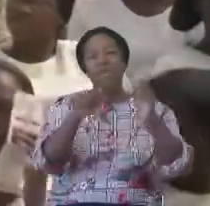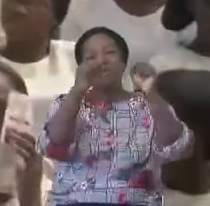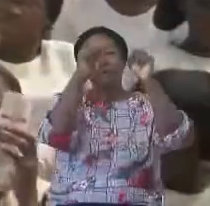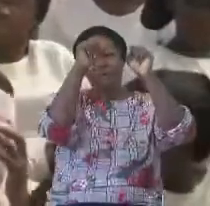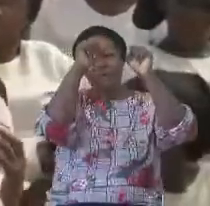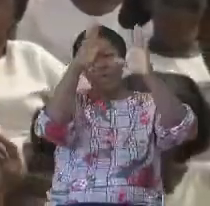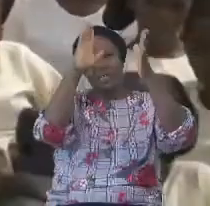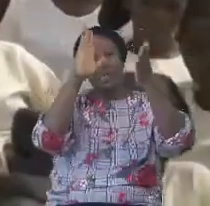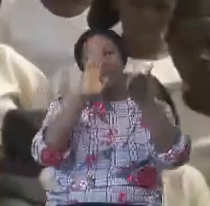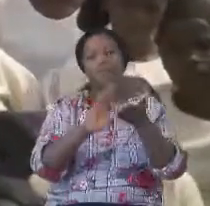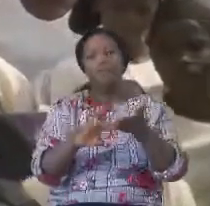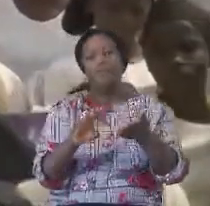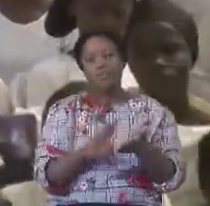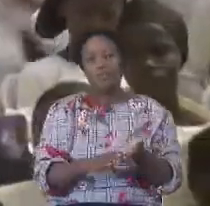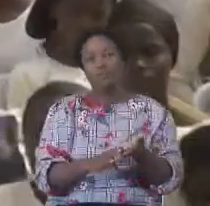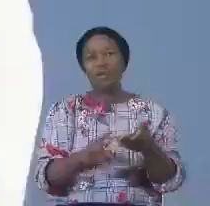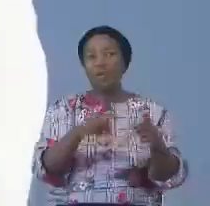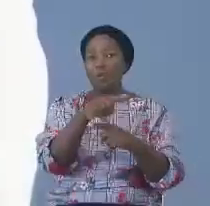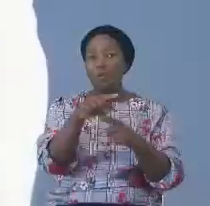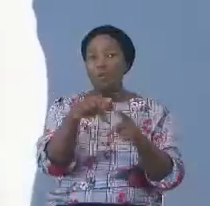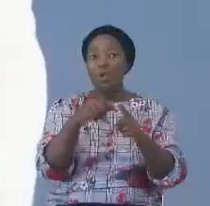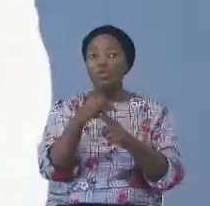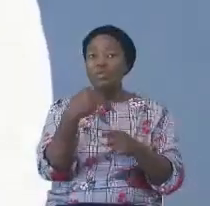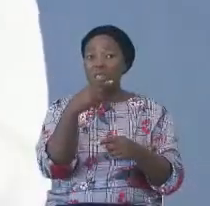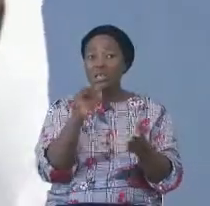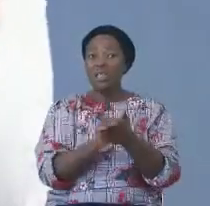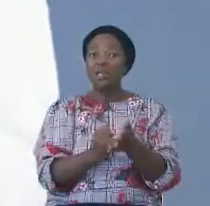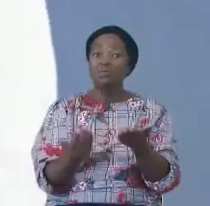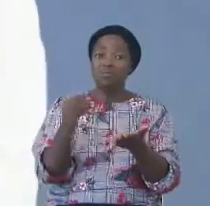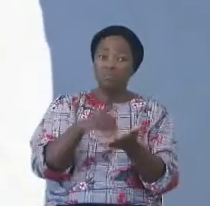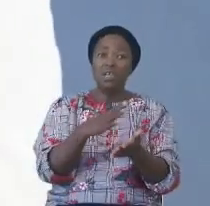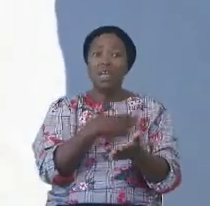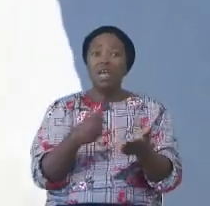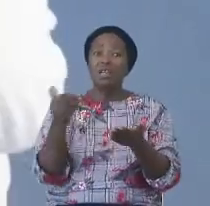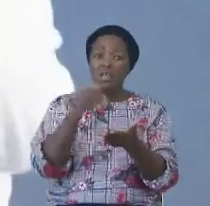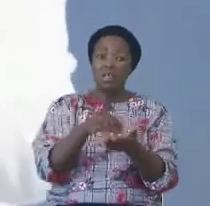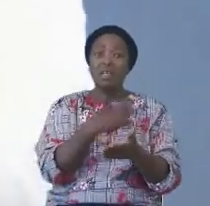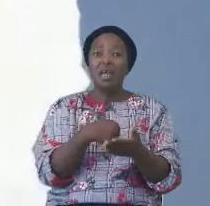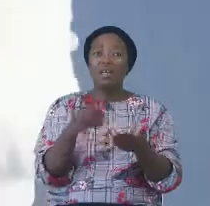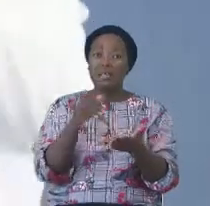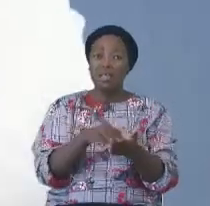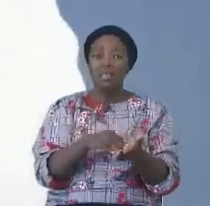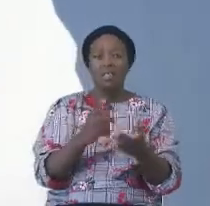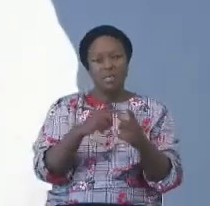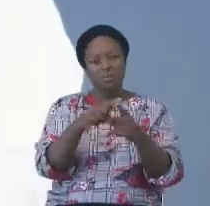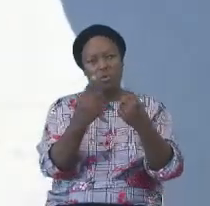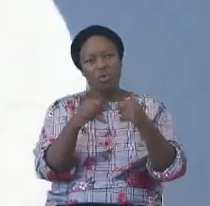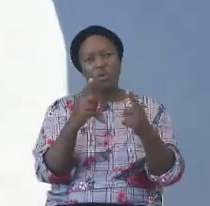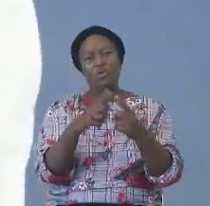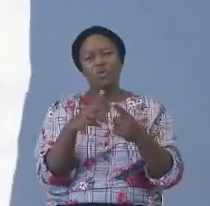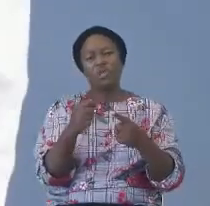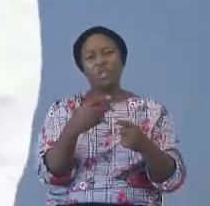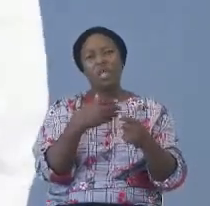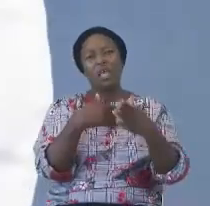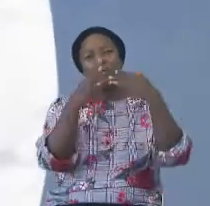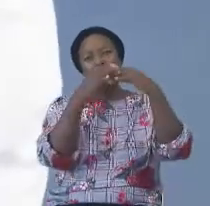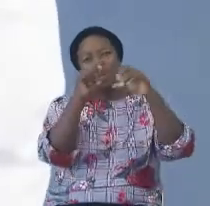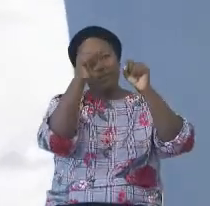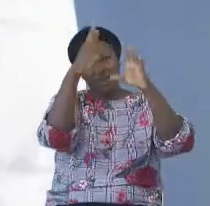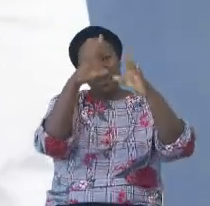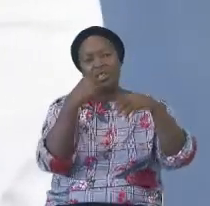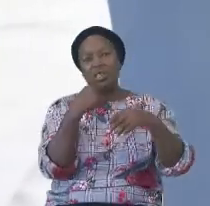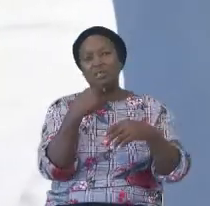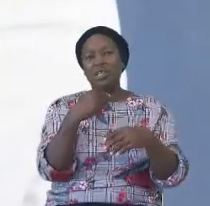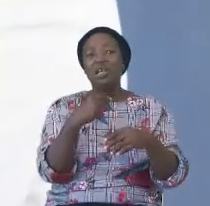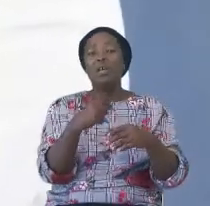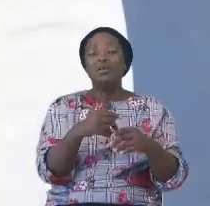name. Father, forgive. Father, forgive. When you repeat that and you come to